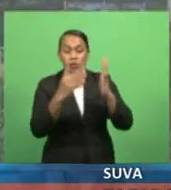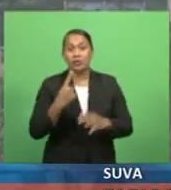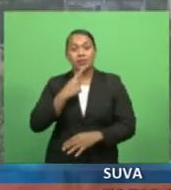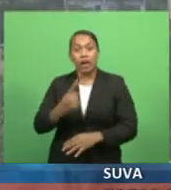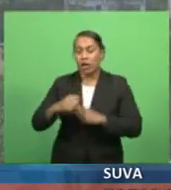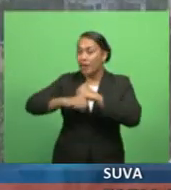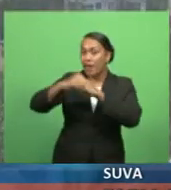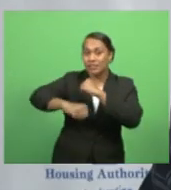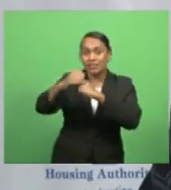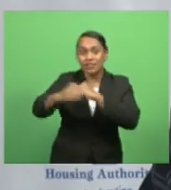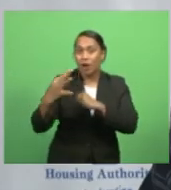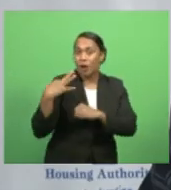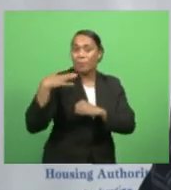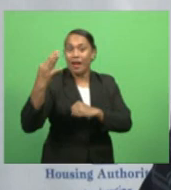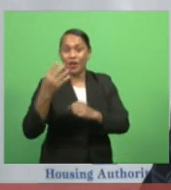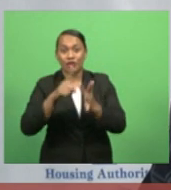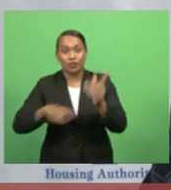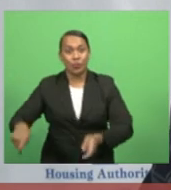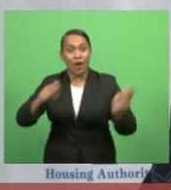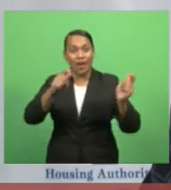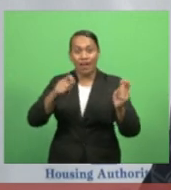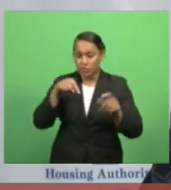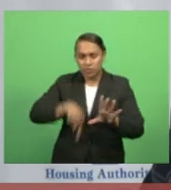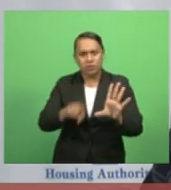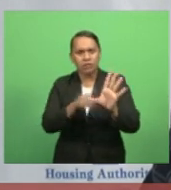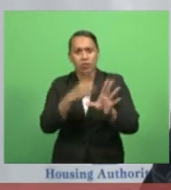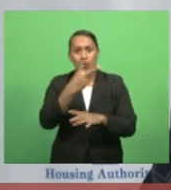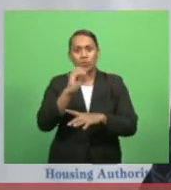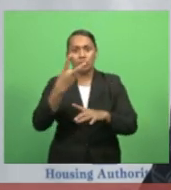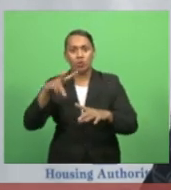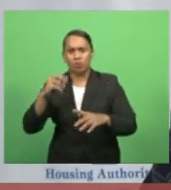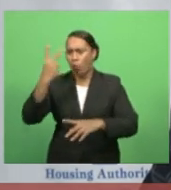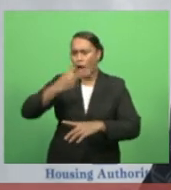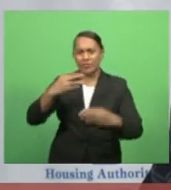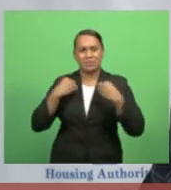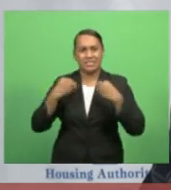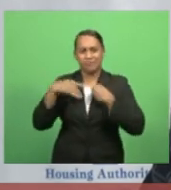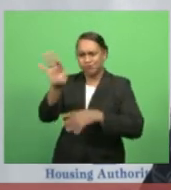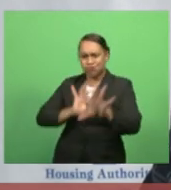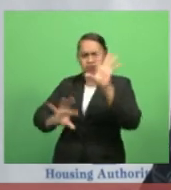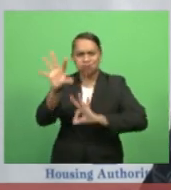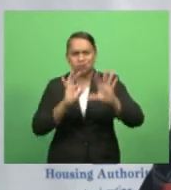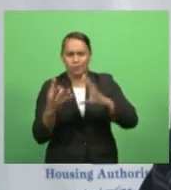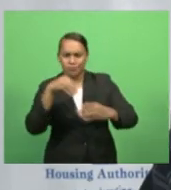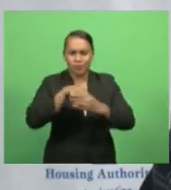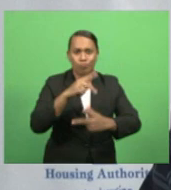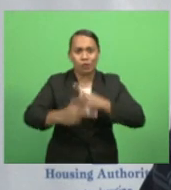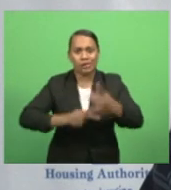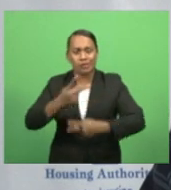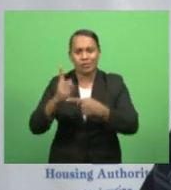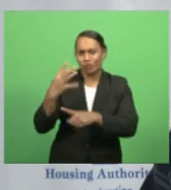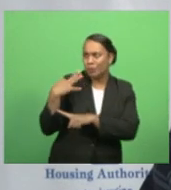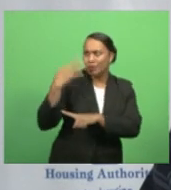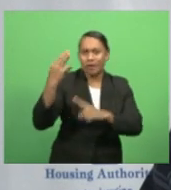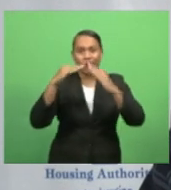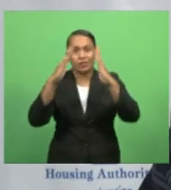in January this year. 12 agents were selected through the process, and these agents are dedicated and